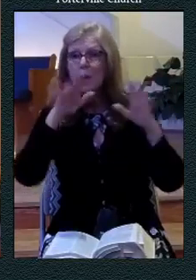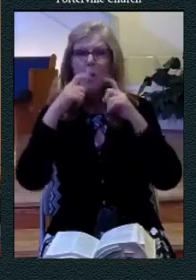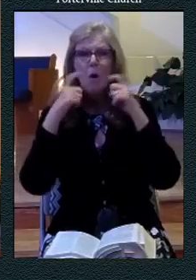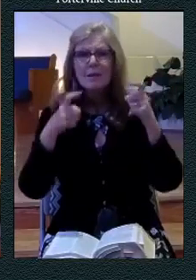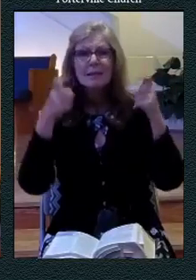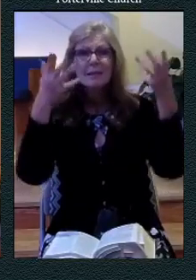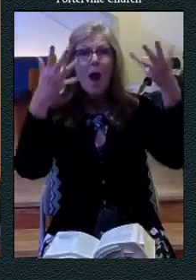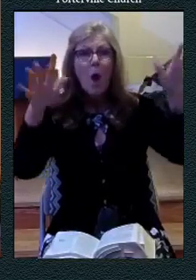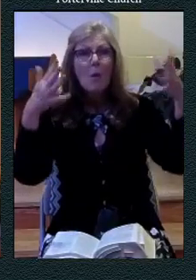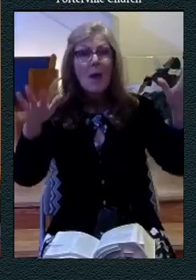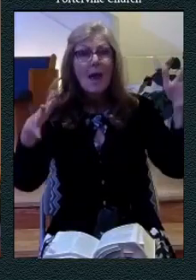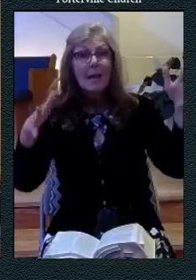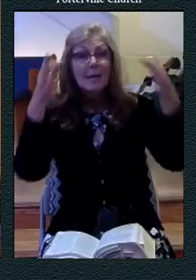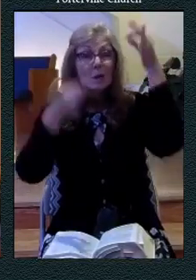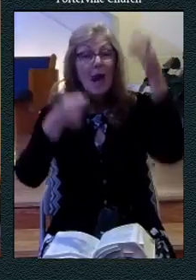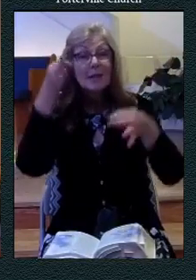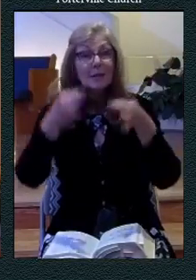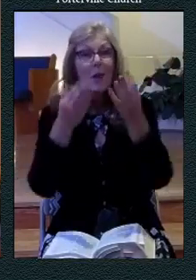Jesus Christ.